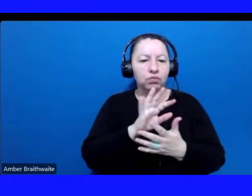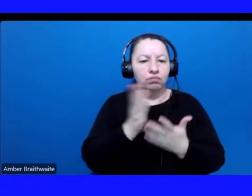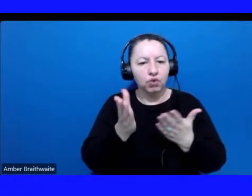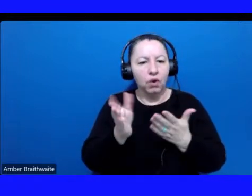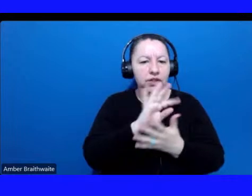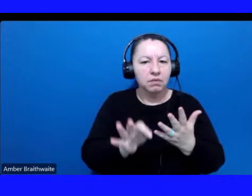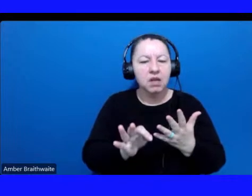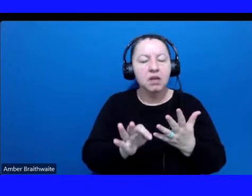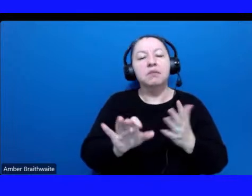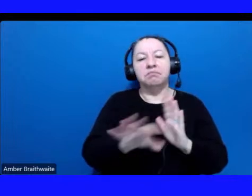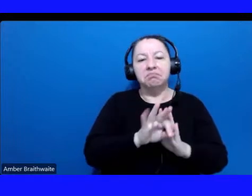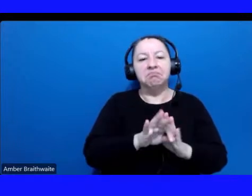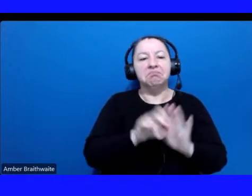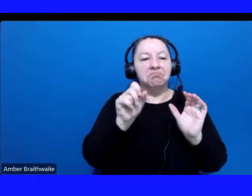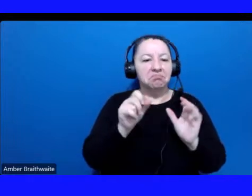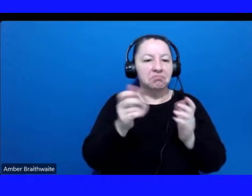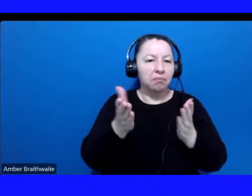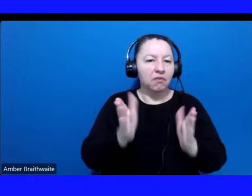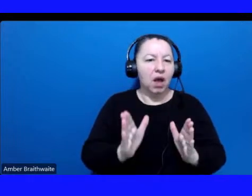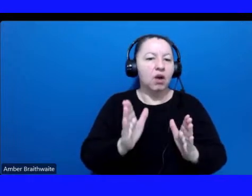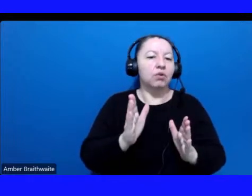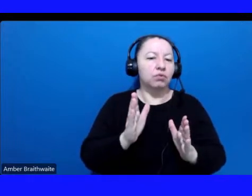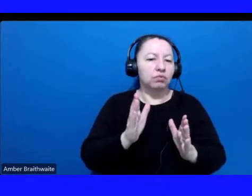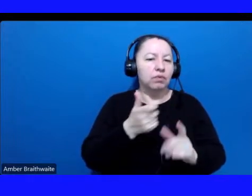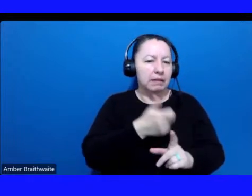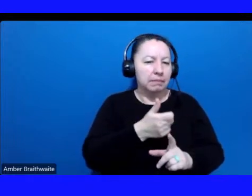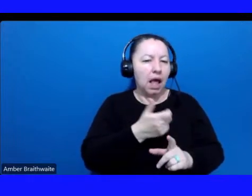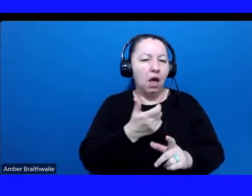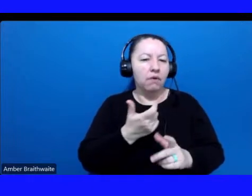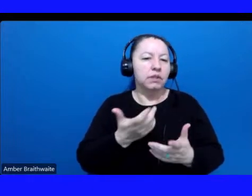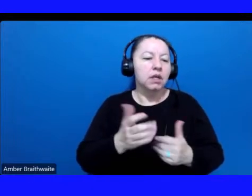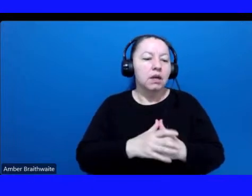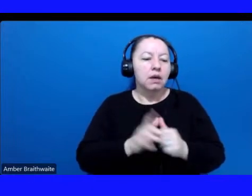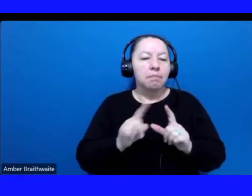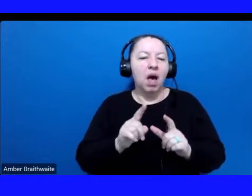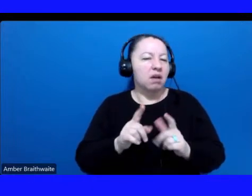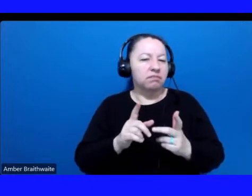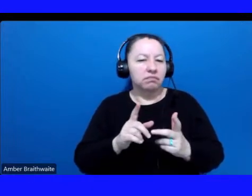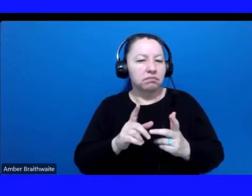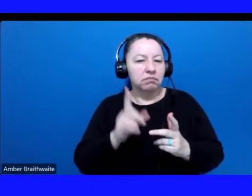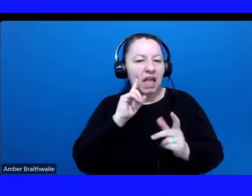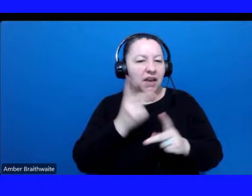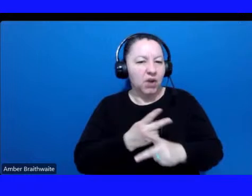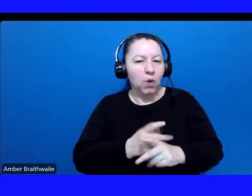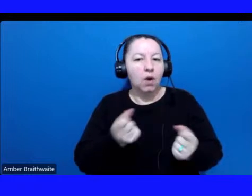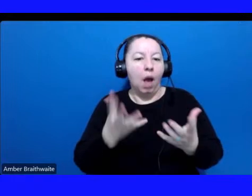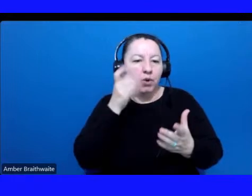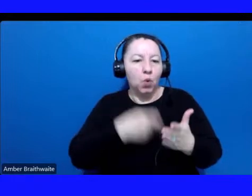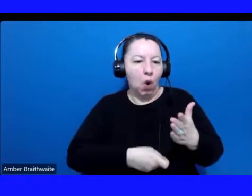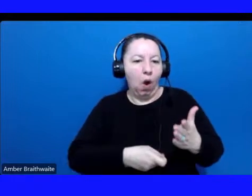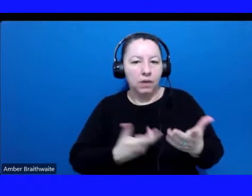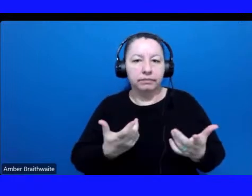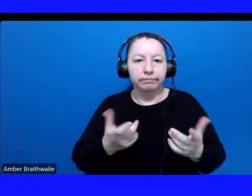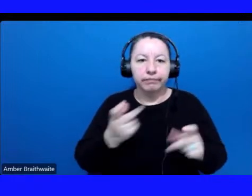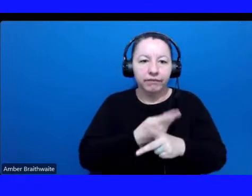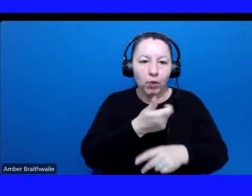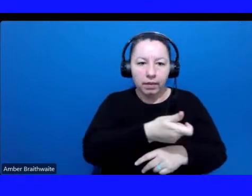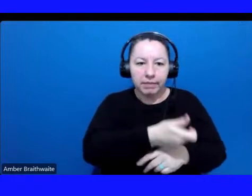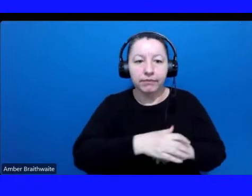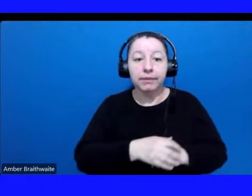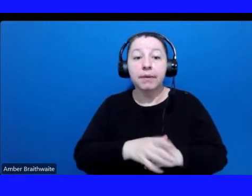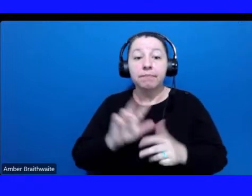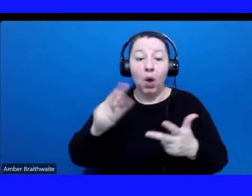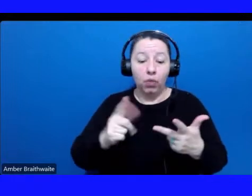PCP. It had been under a vendor, Amwell, up till January of 2022. But as of February 1 of this